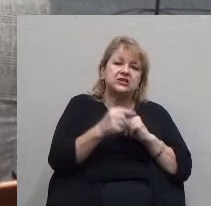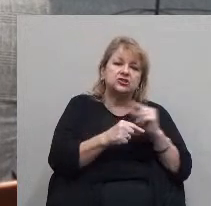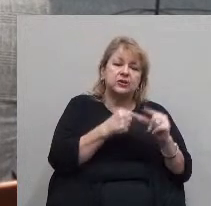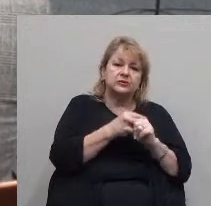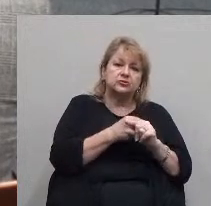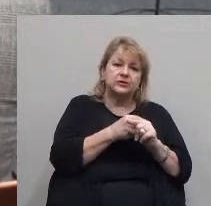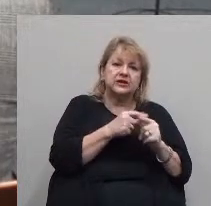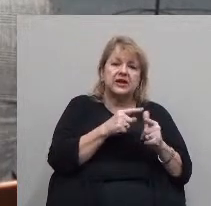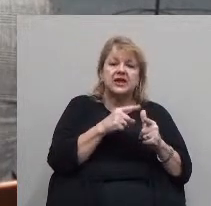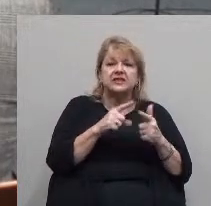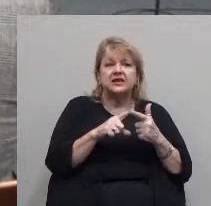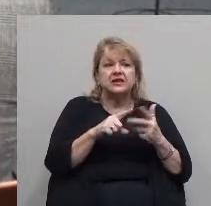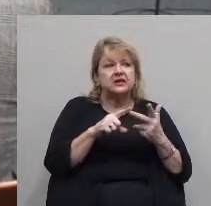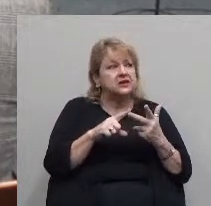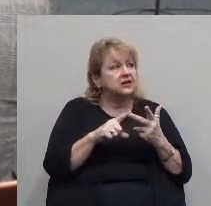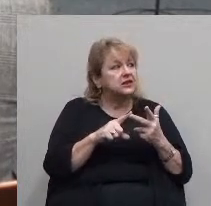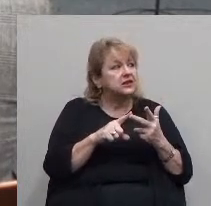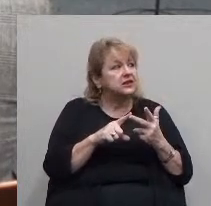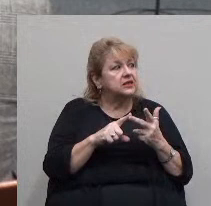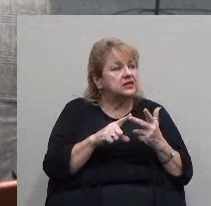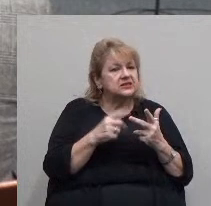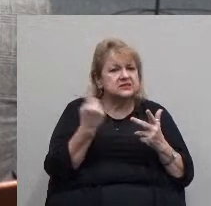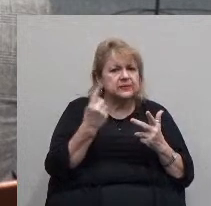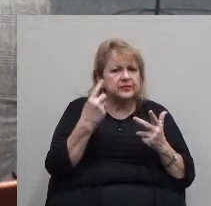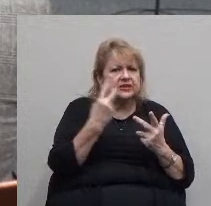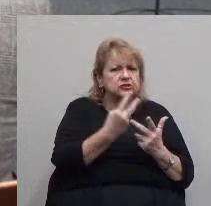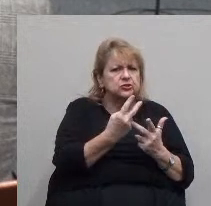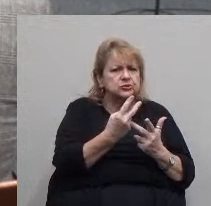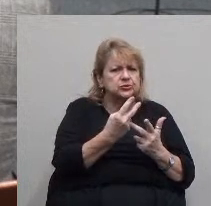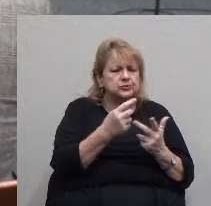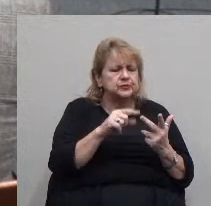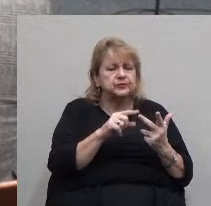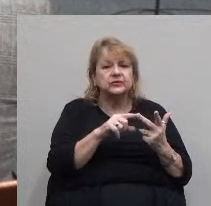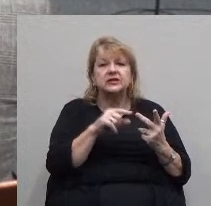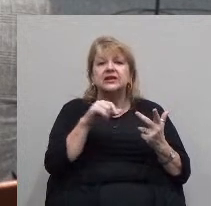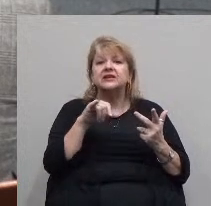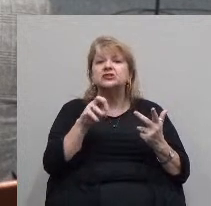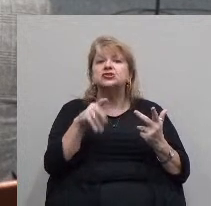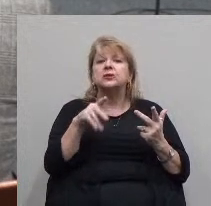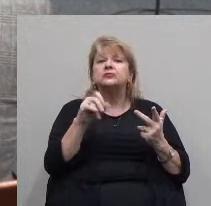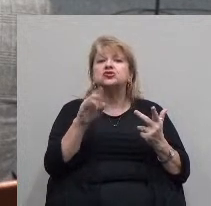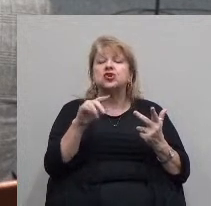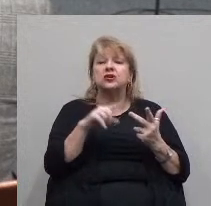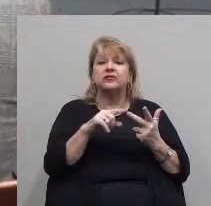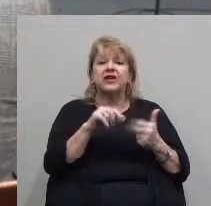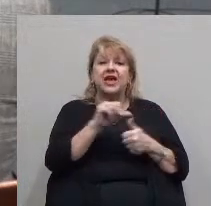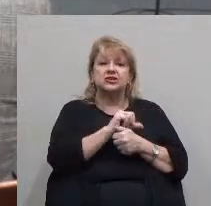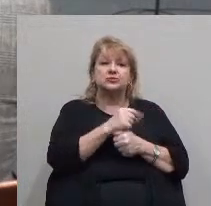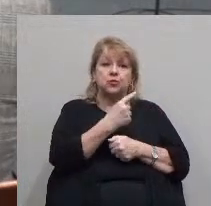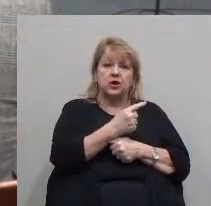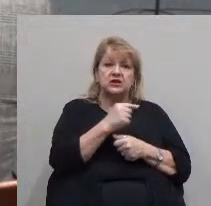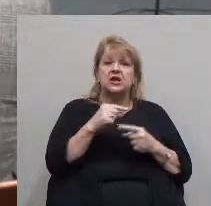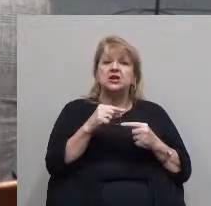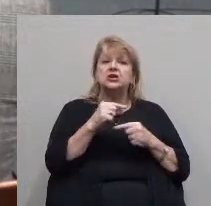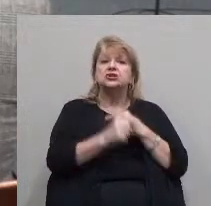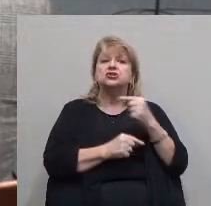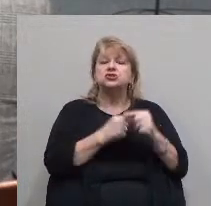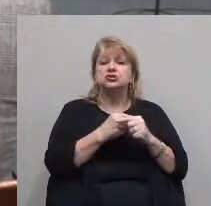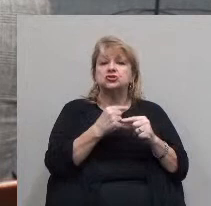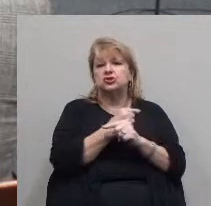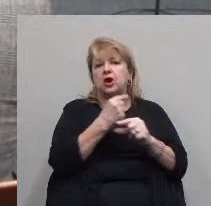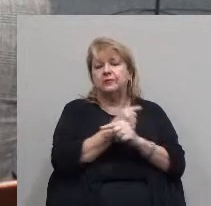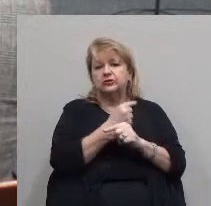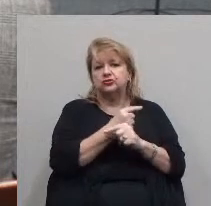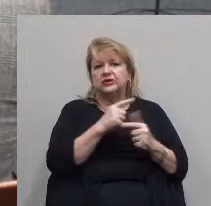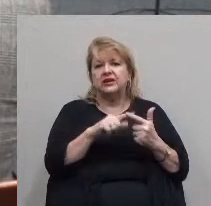and then you pick 2. That's how it currently is. If this were to pass in the Jumpstart pathway, you would have Algebra 1, you would have geometry or applied